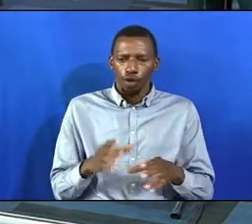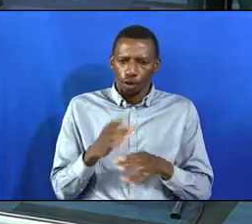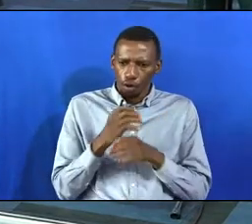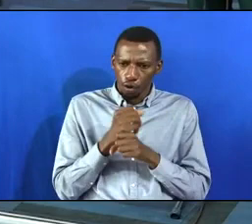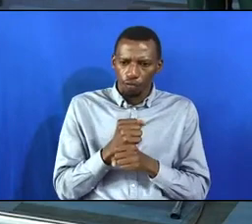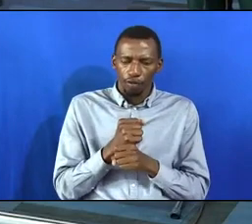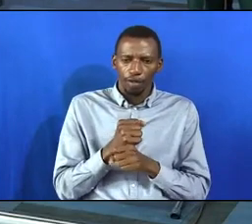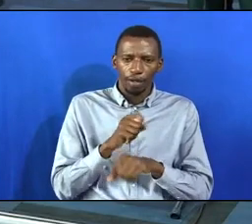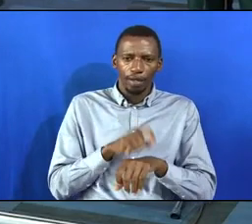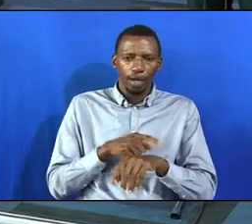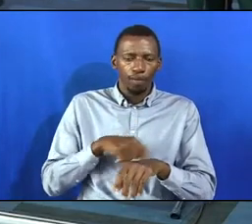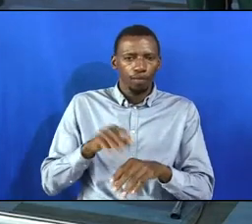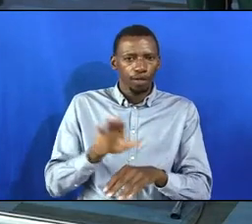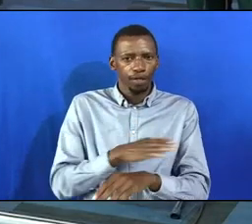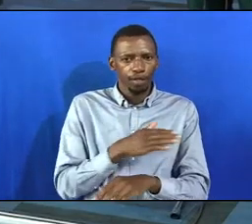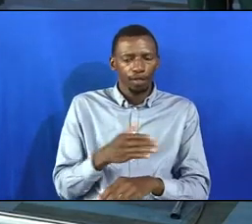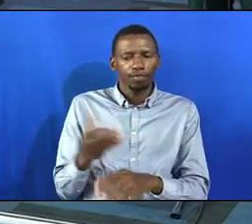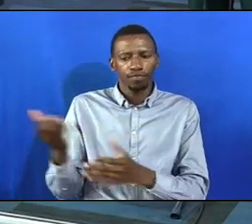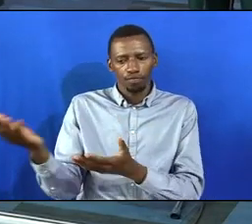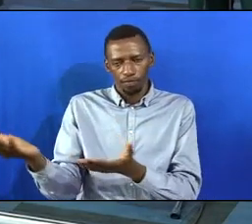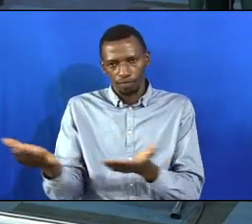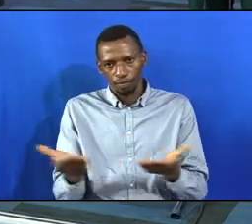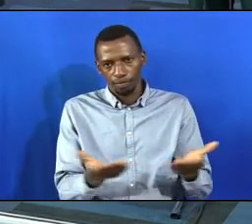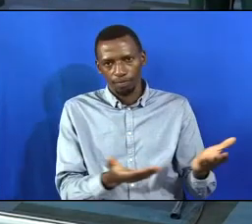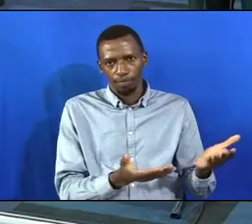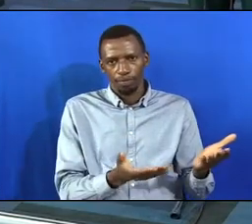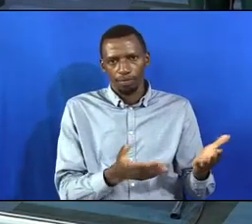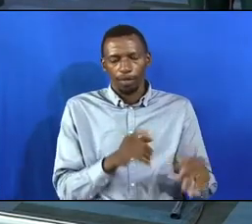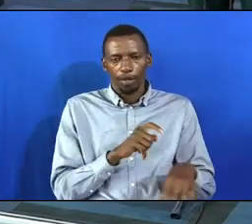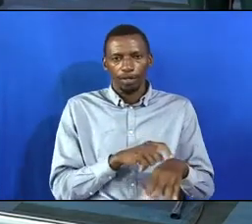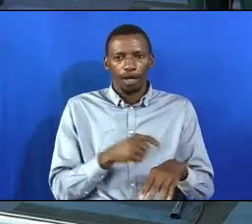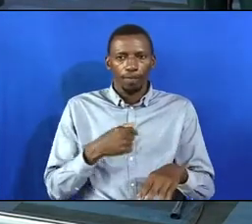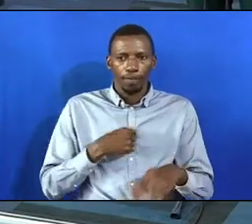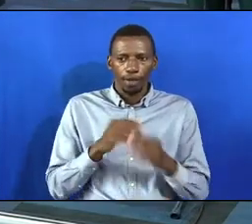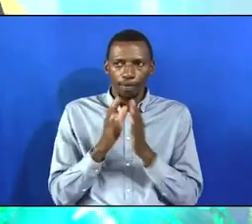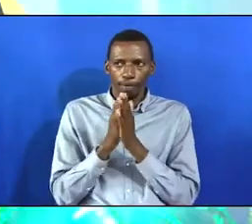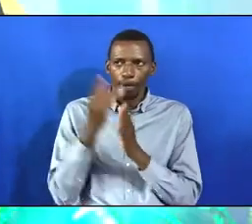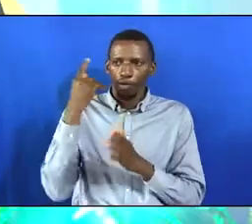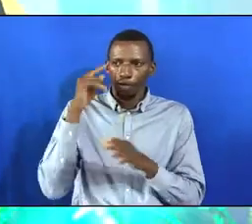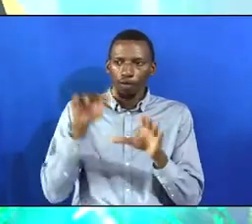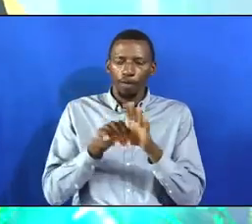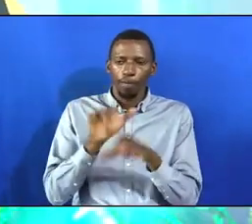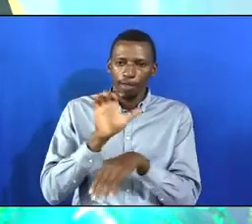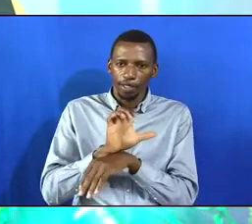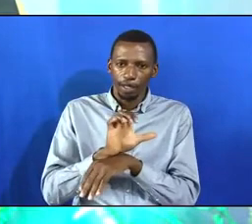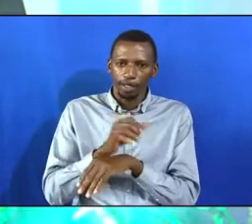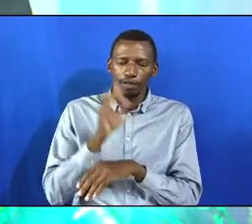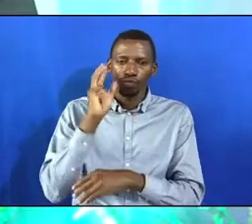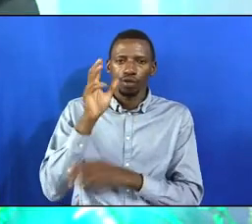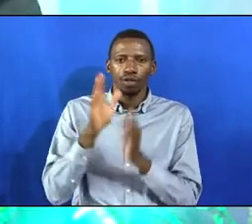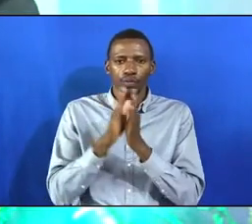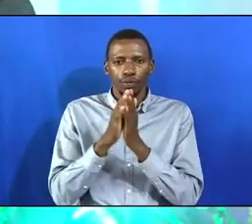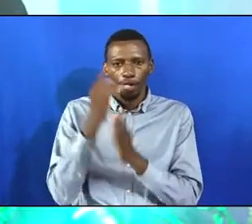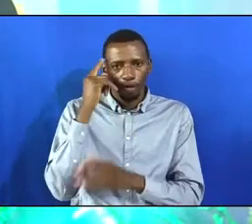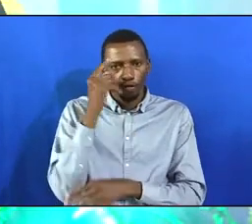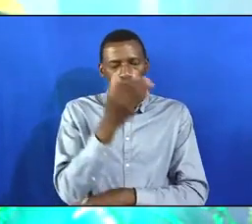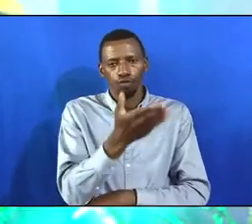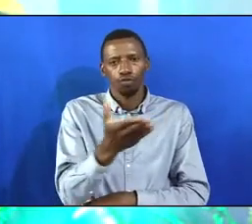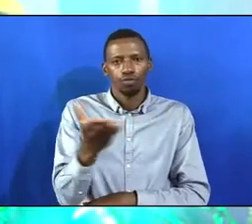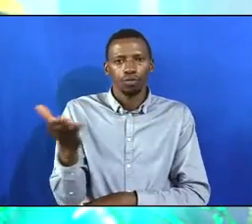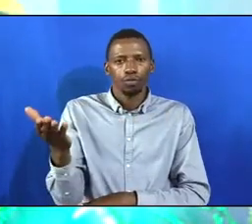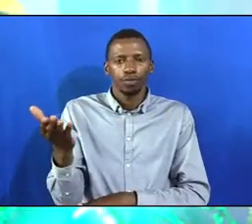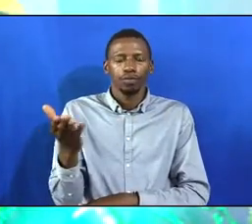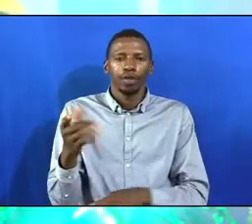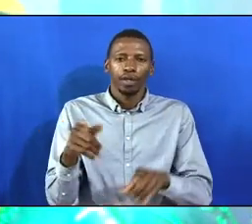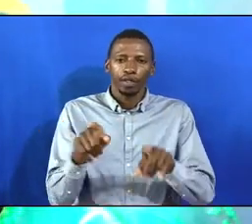as we do this song here, walk up front here, and as I pray for the congregation, I'm going to pray for you. Even the online